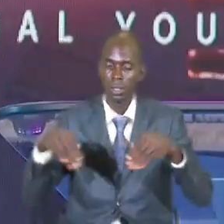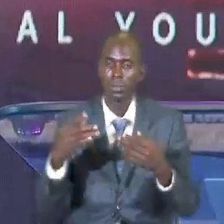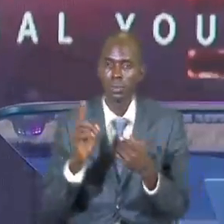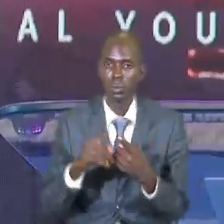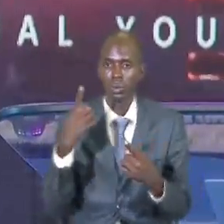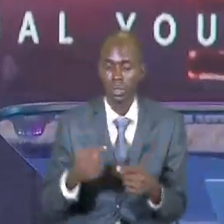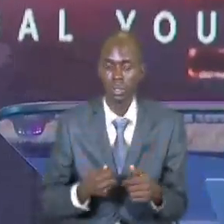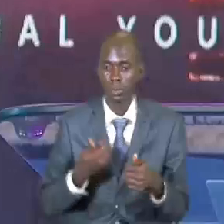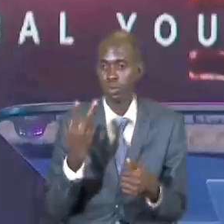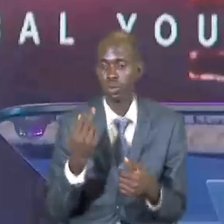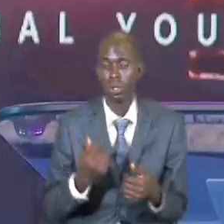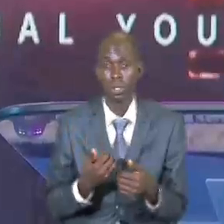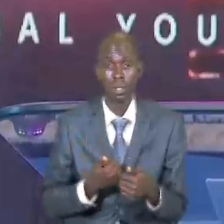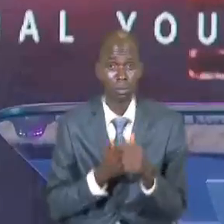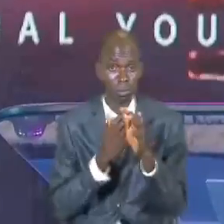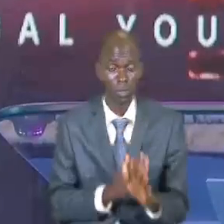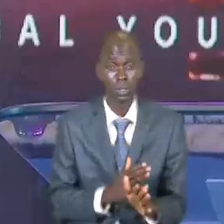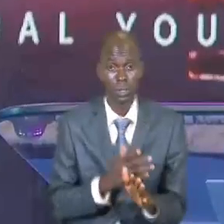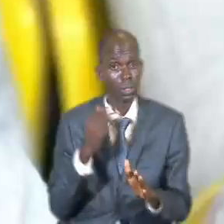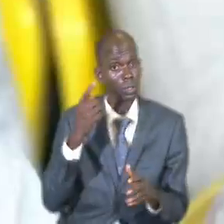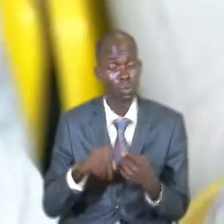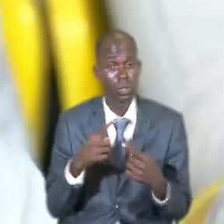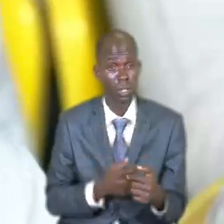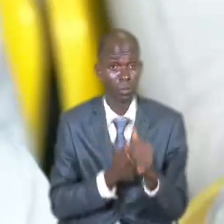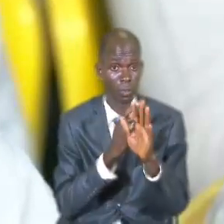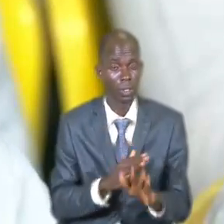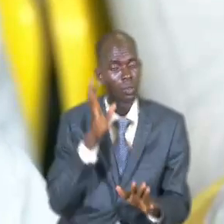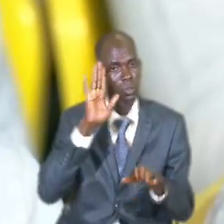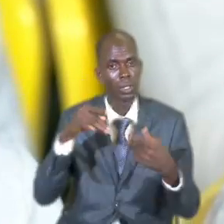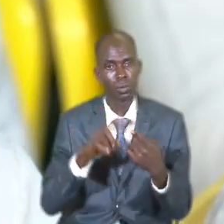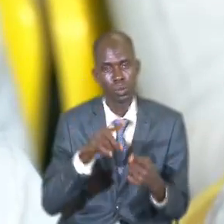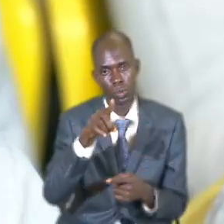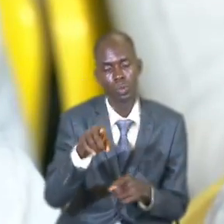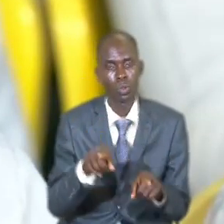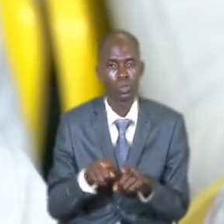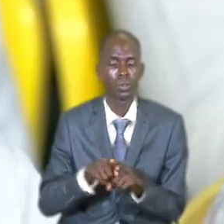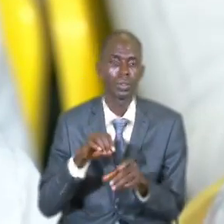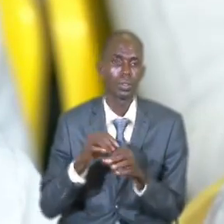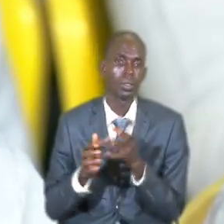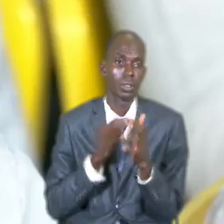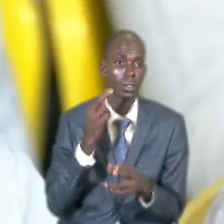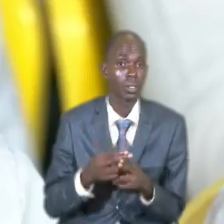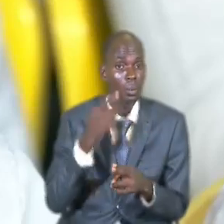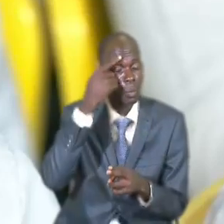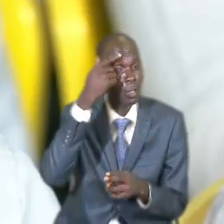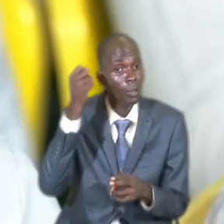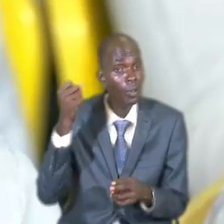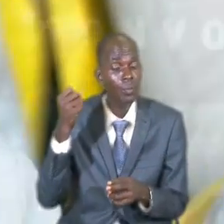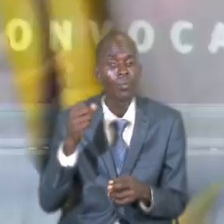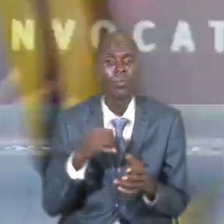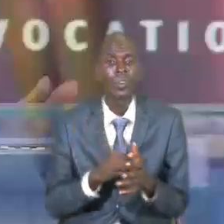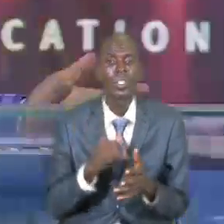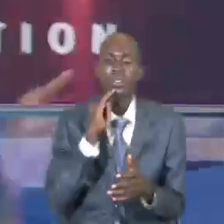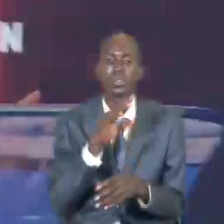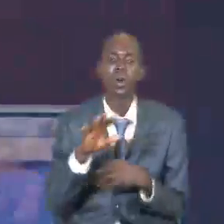The same grace he has given me, he will give you tonight, because it is all of grace. And what